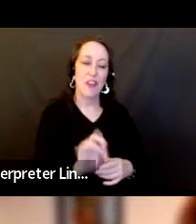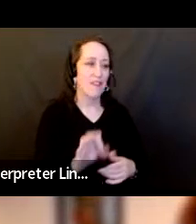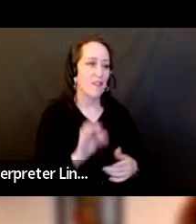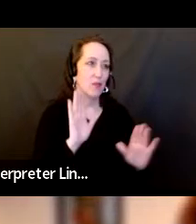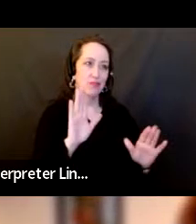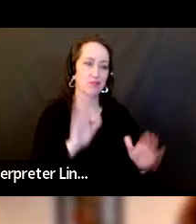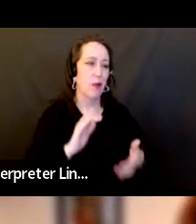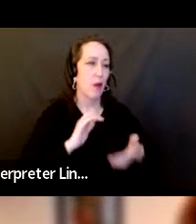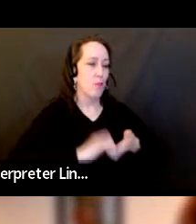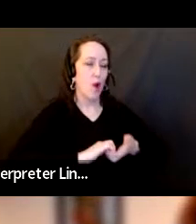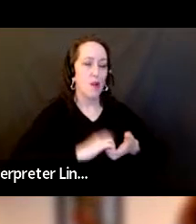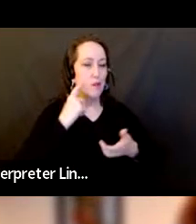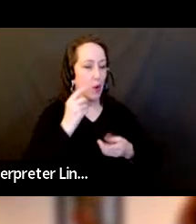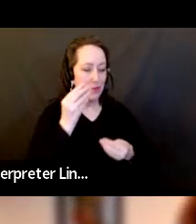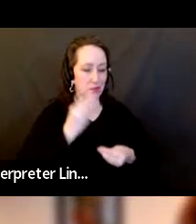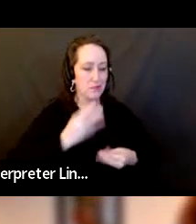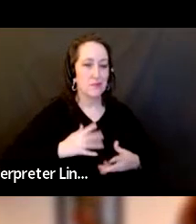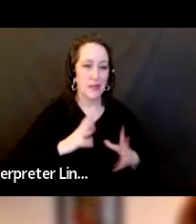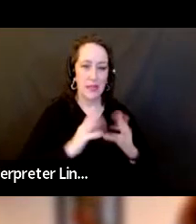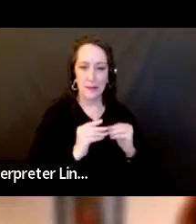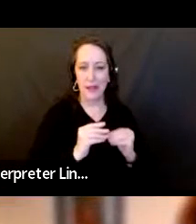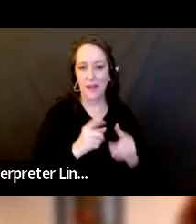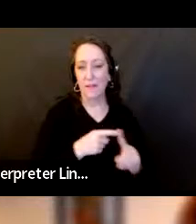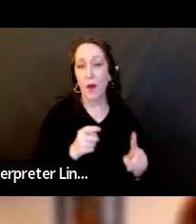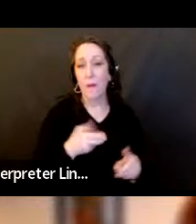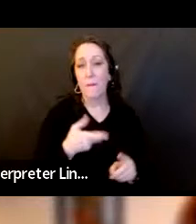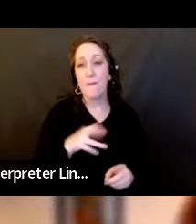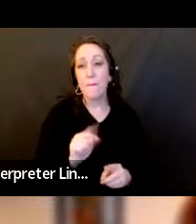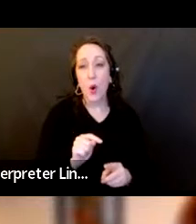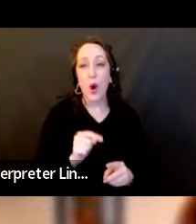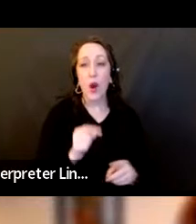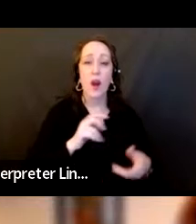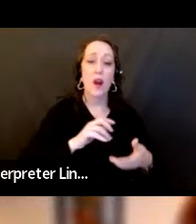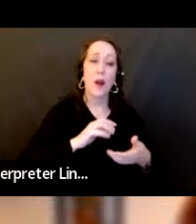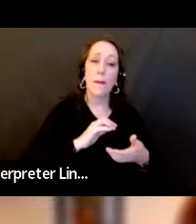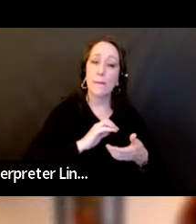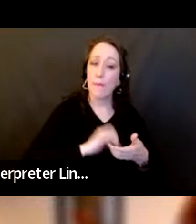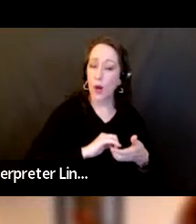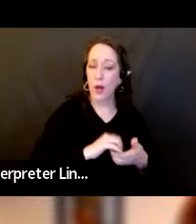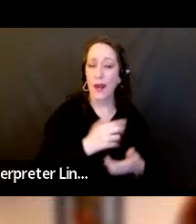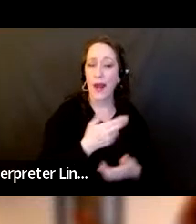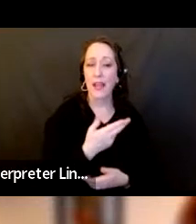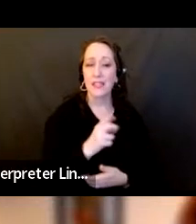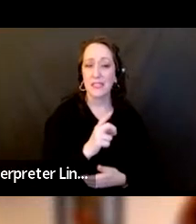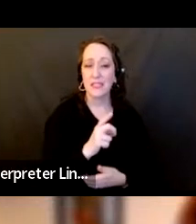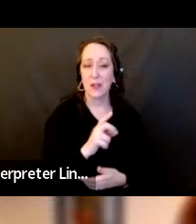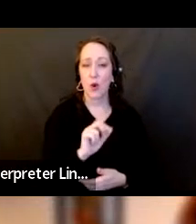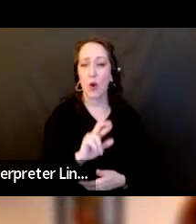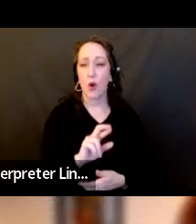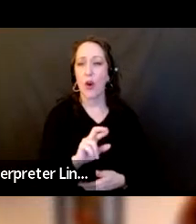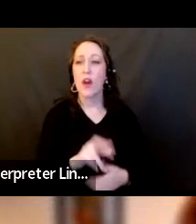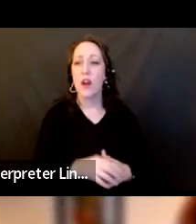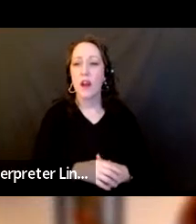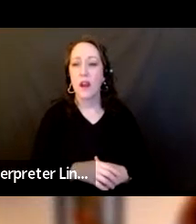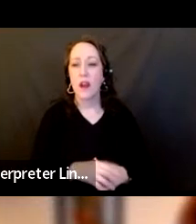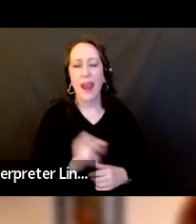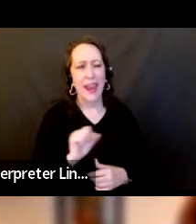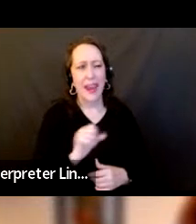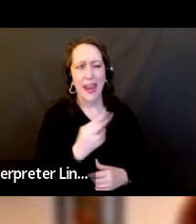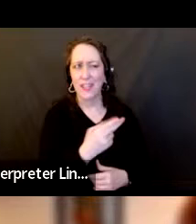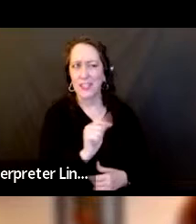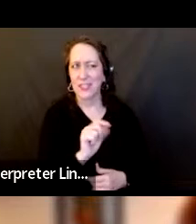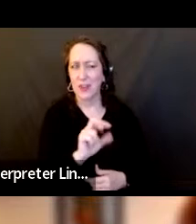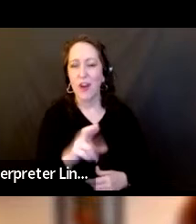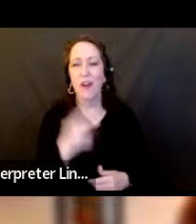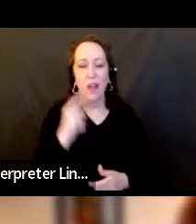bringing updates to our committee, just generally from the port and also your partners at HDR. But yeah, I obviously think from the group, there's been